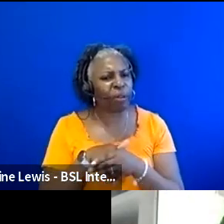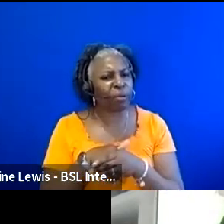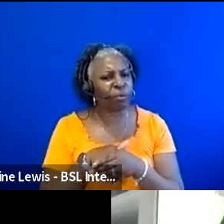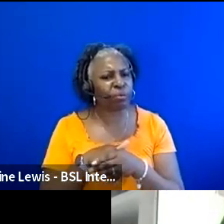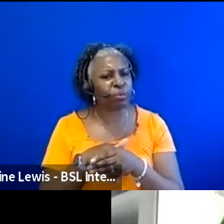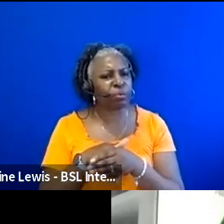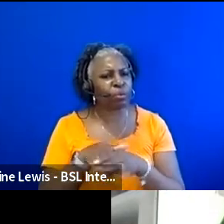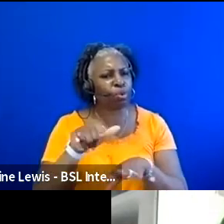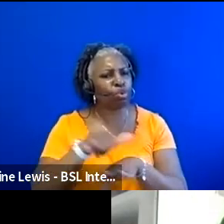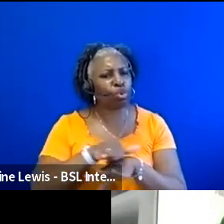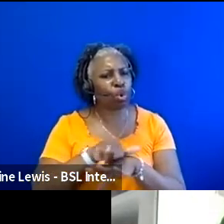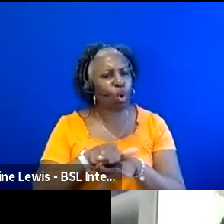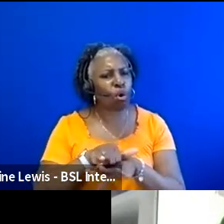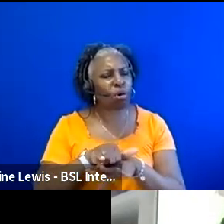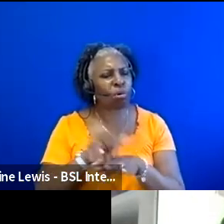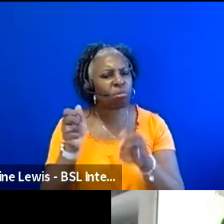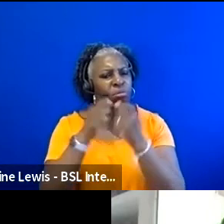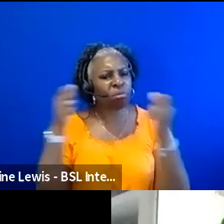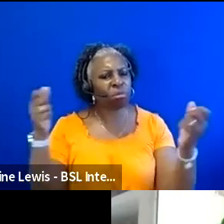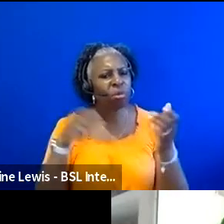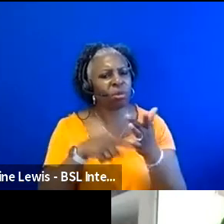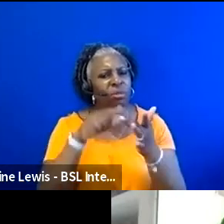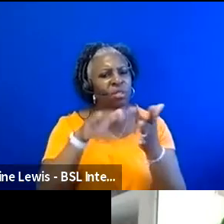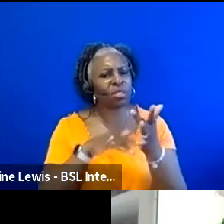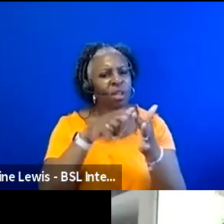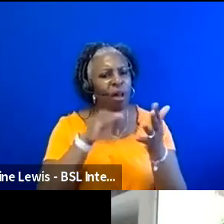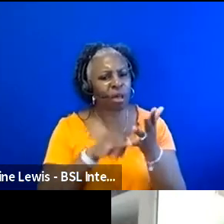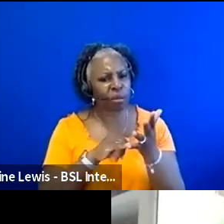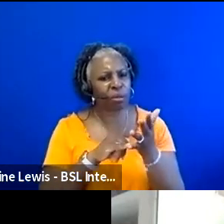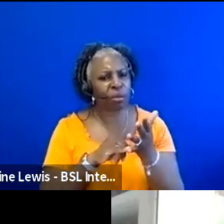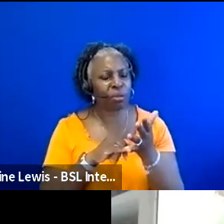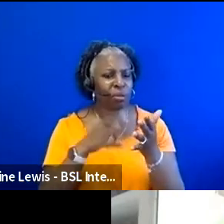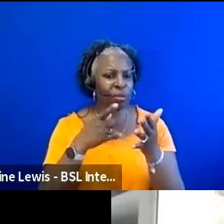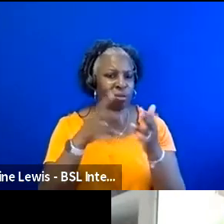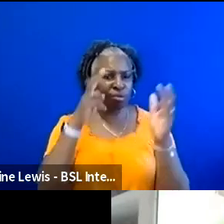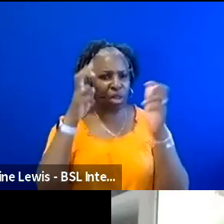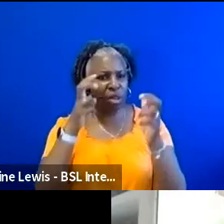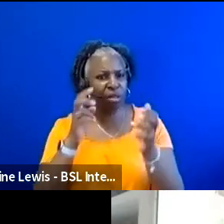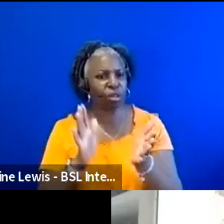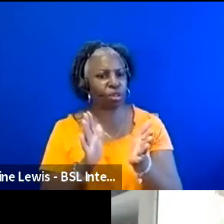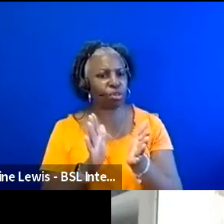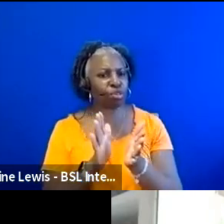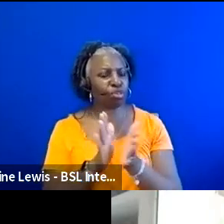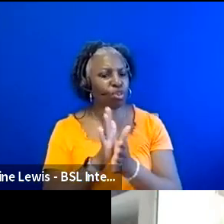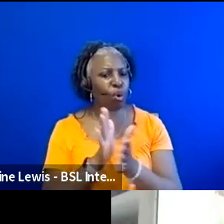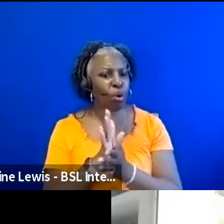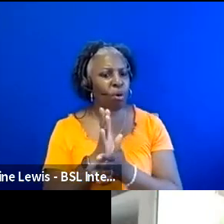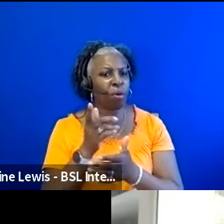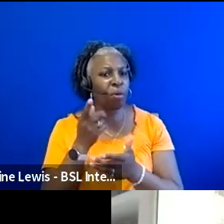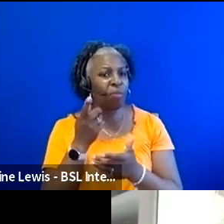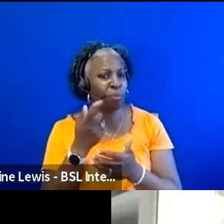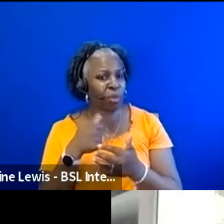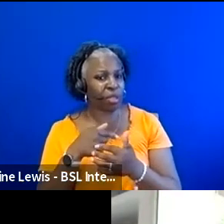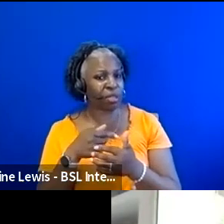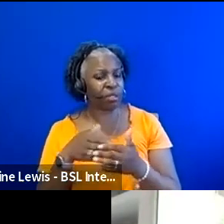Times on, it's a Saturday profile. The title is "It's a Joy for Me to Bury Them, a Quest to Honor a Migrant